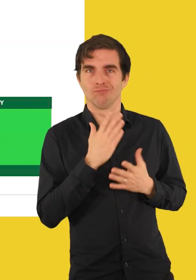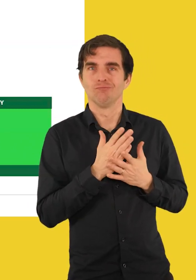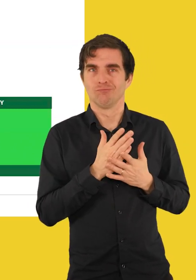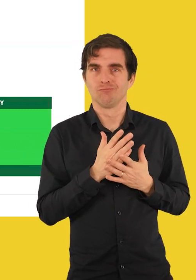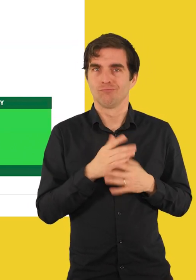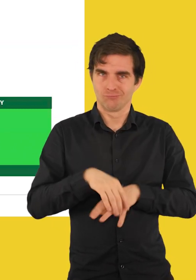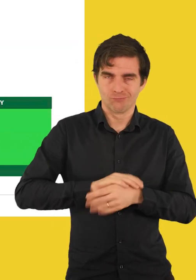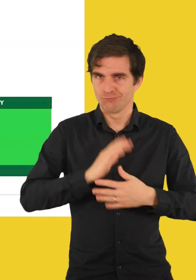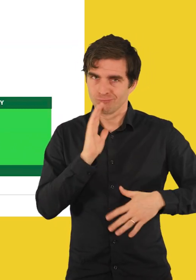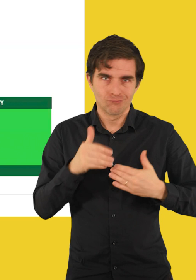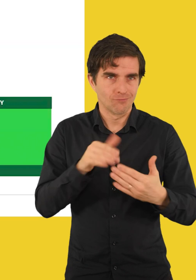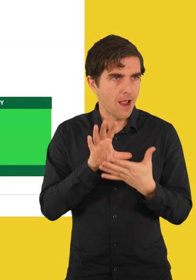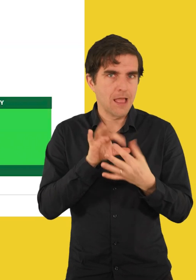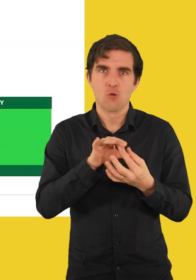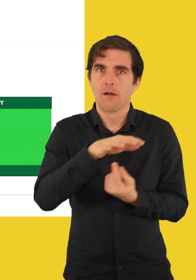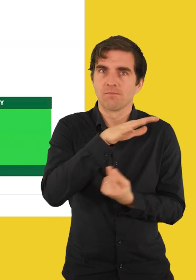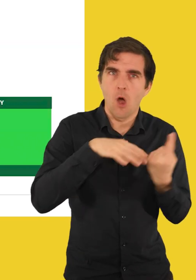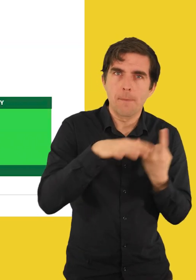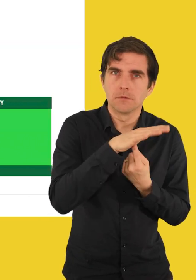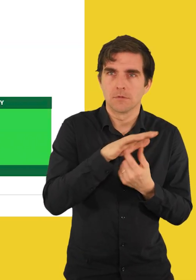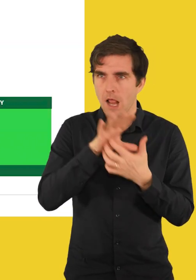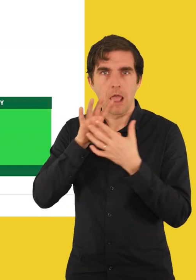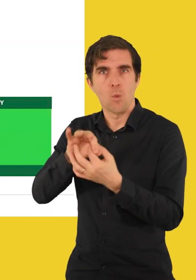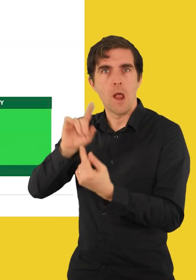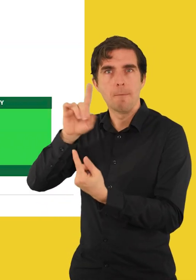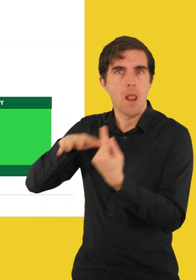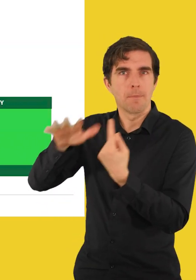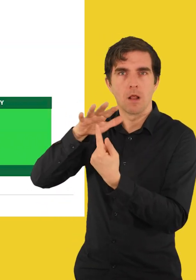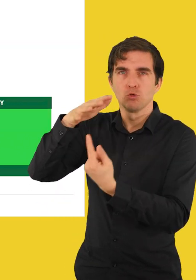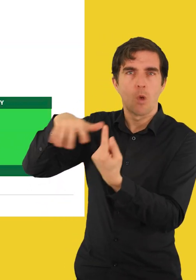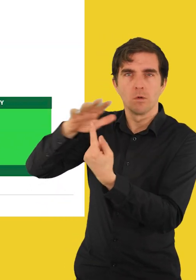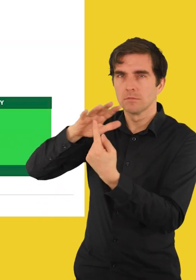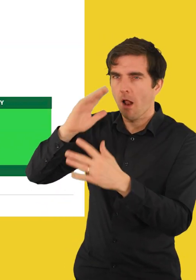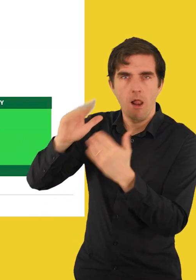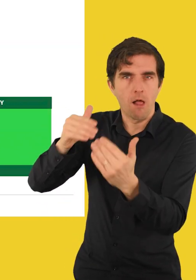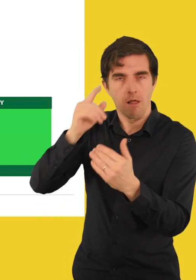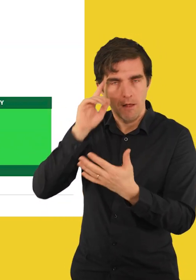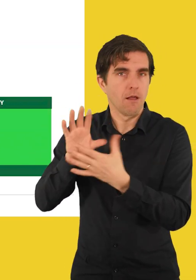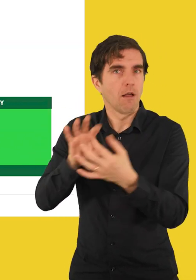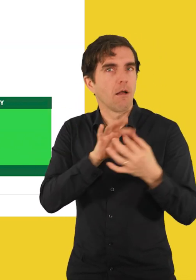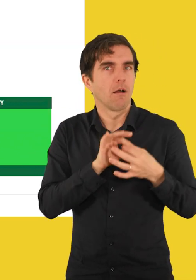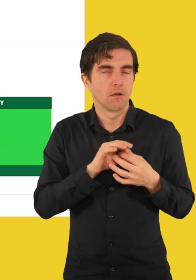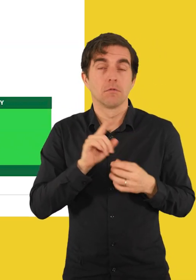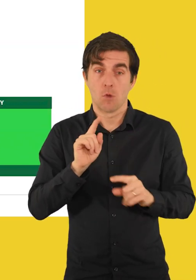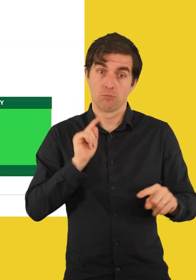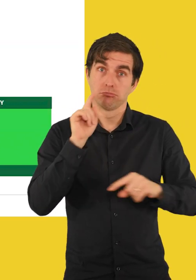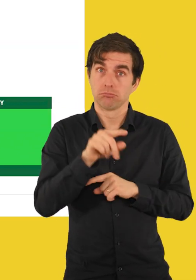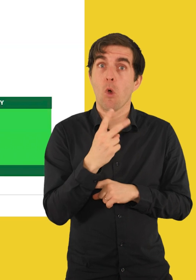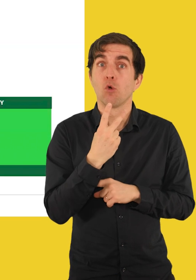that they are doing some efforts on the environmental or social dimension. And